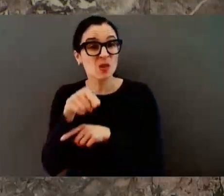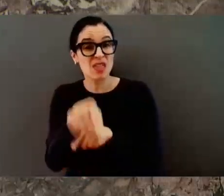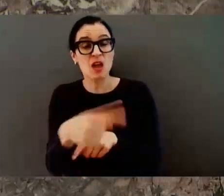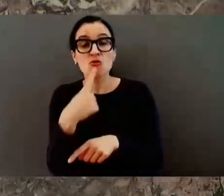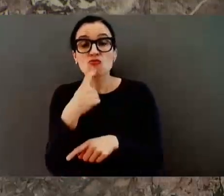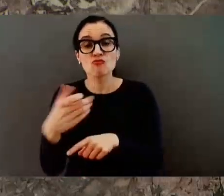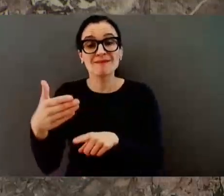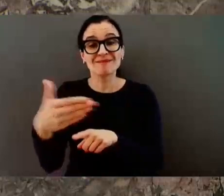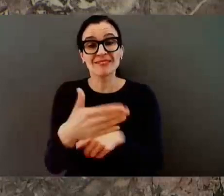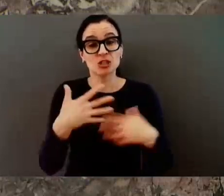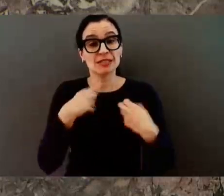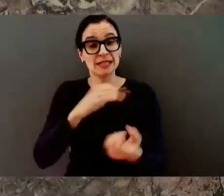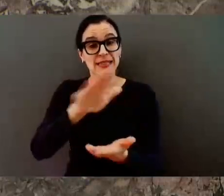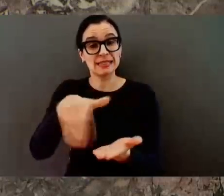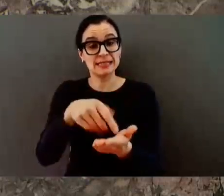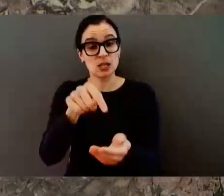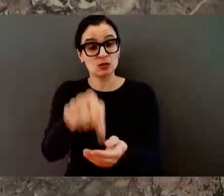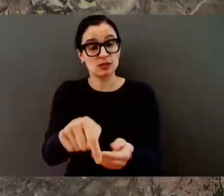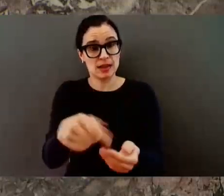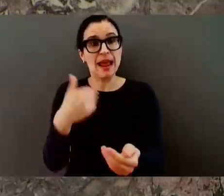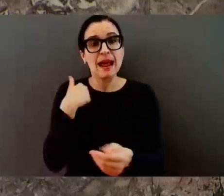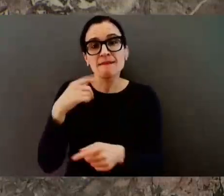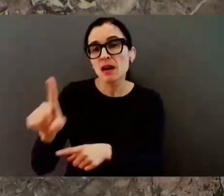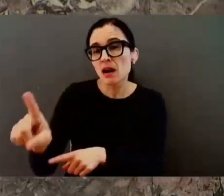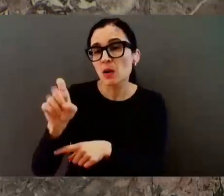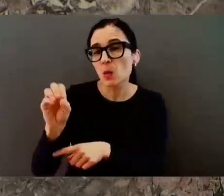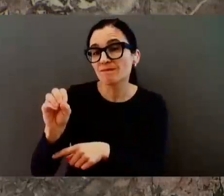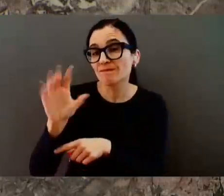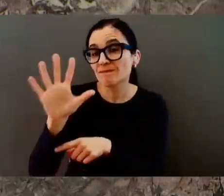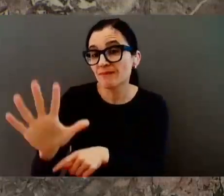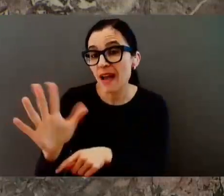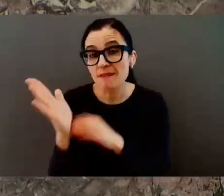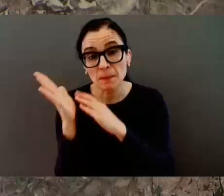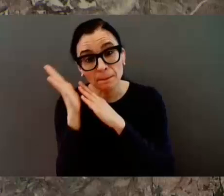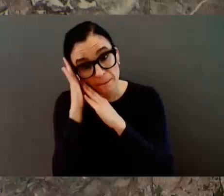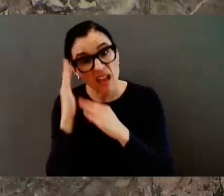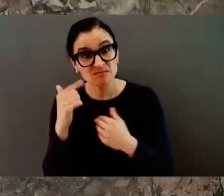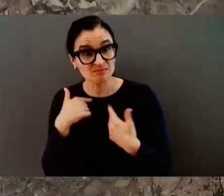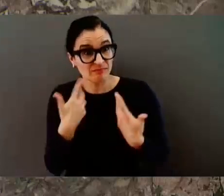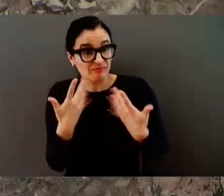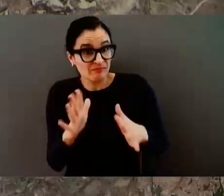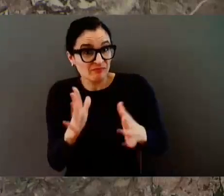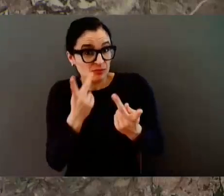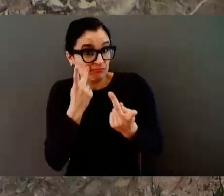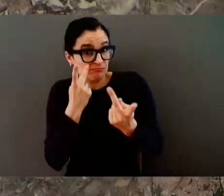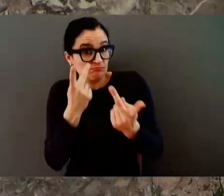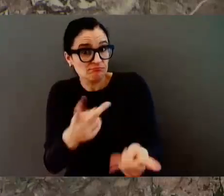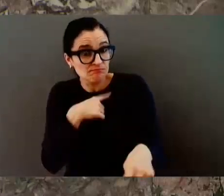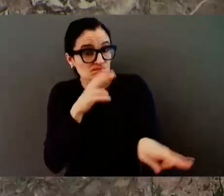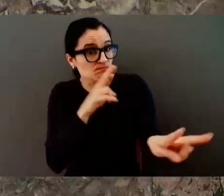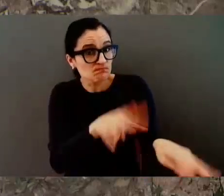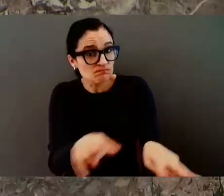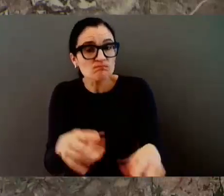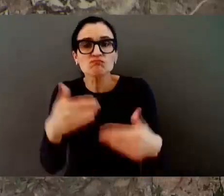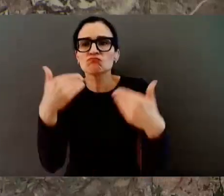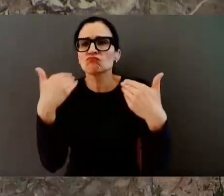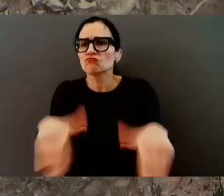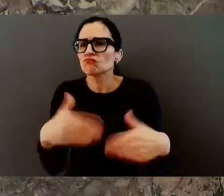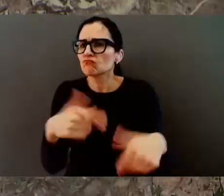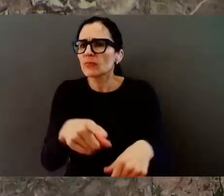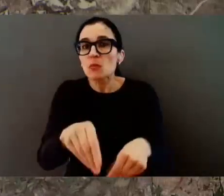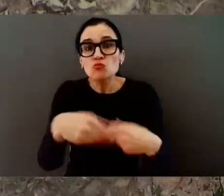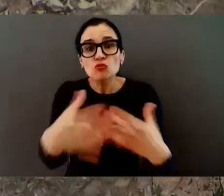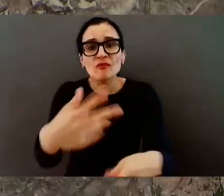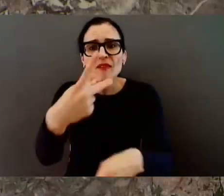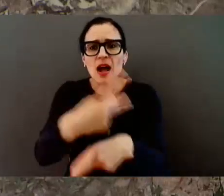myself. I encourage the member. I hope that she is also able to visit to see the incredible care that is provided for people there. This government has committed